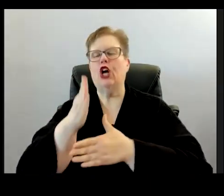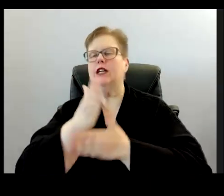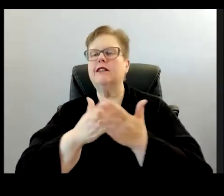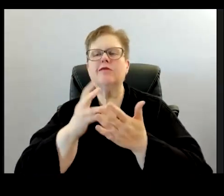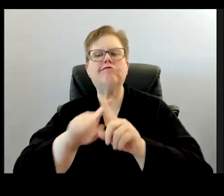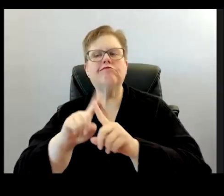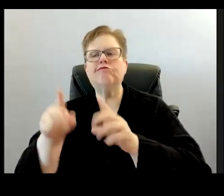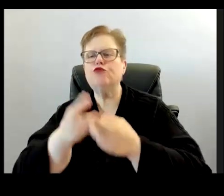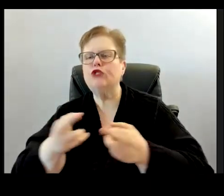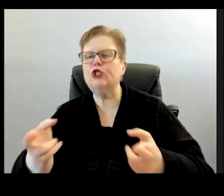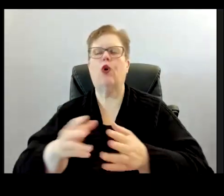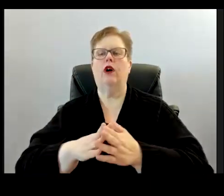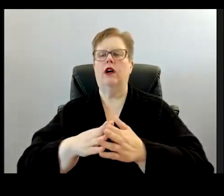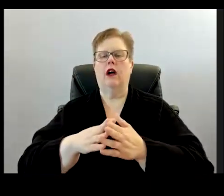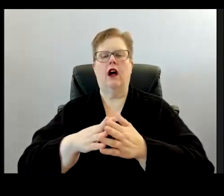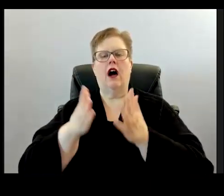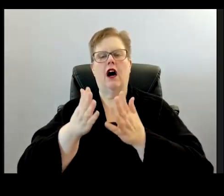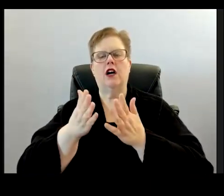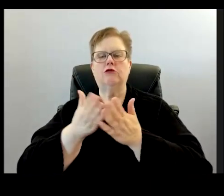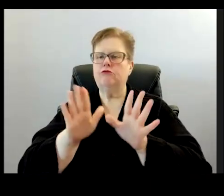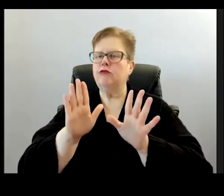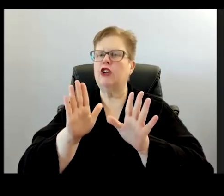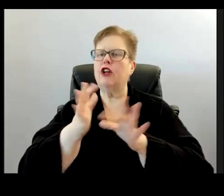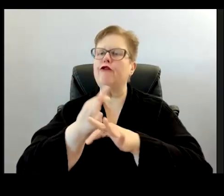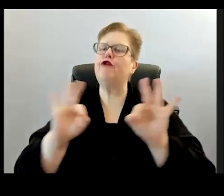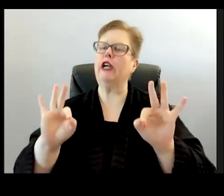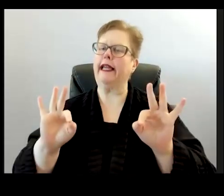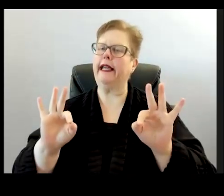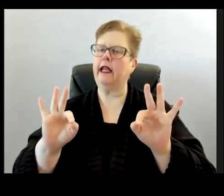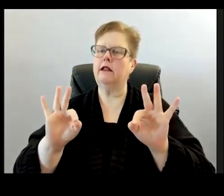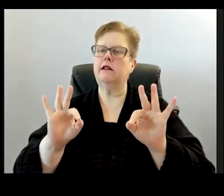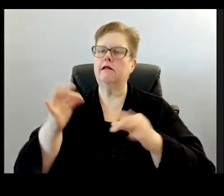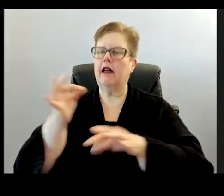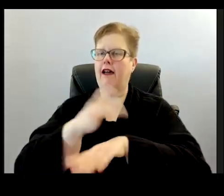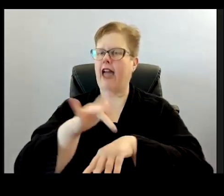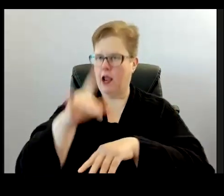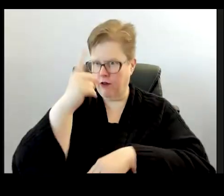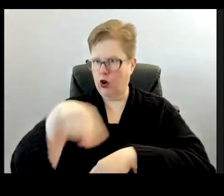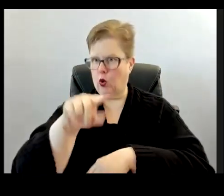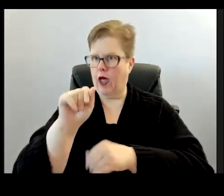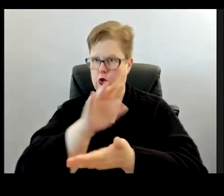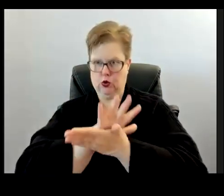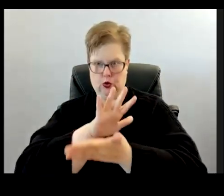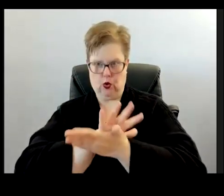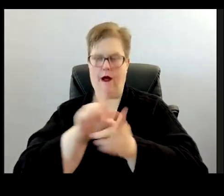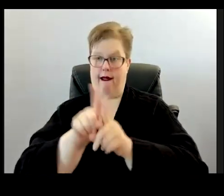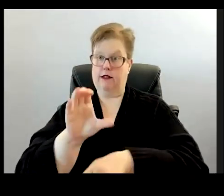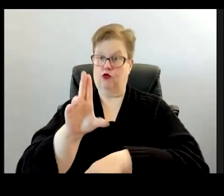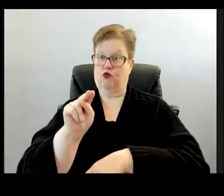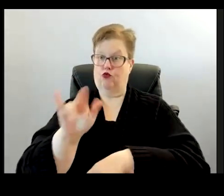resources, generally free, that are available to you at the school as a CUNY